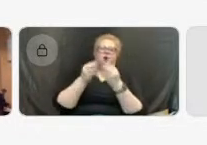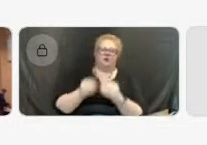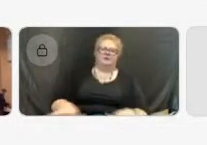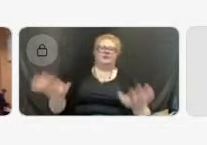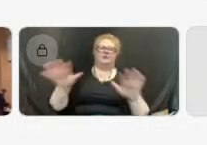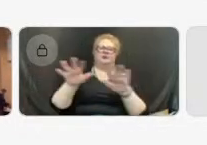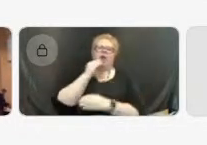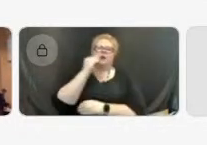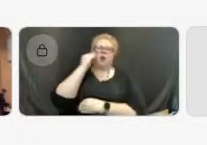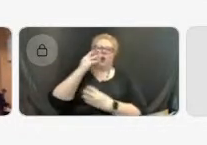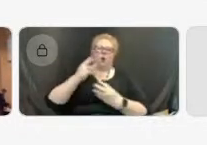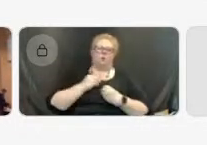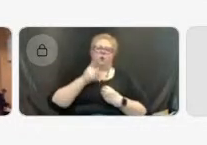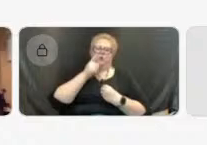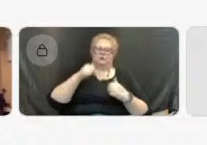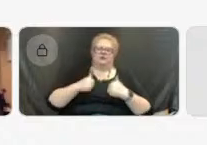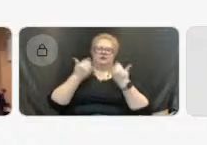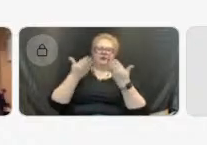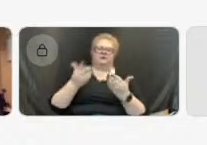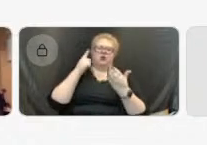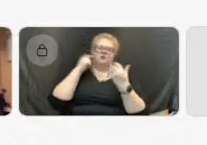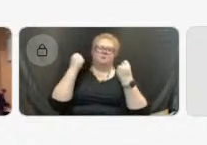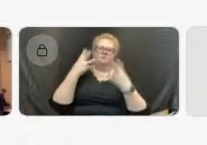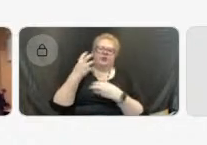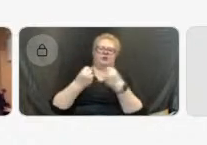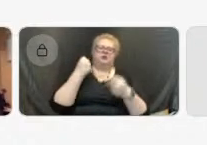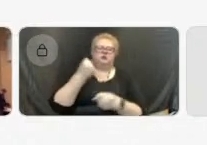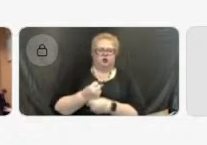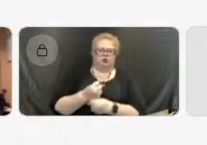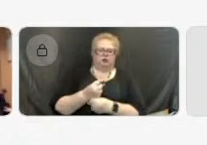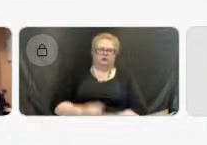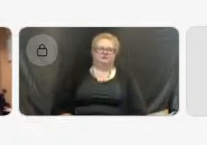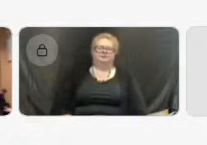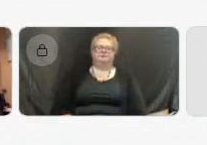for years. Next slide, please.